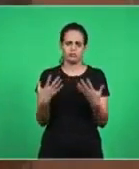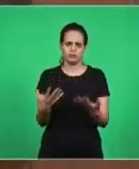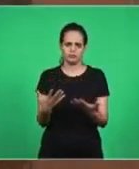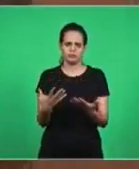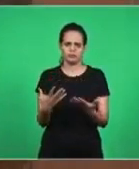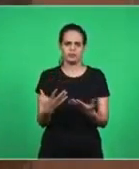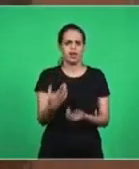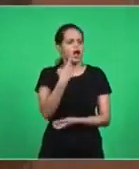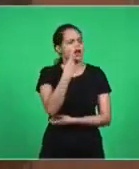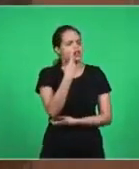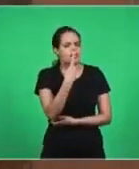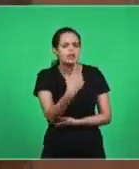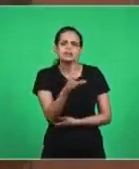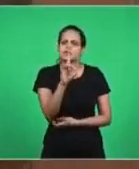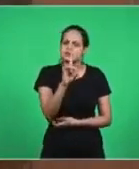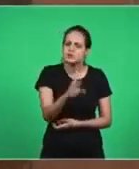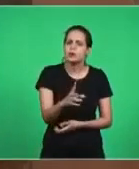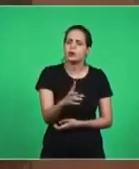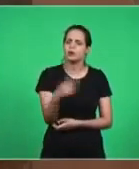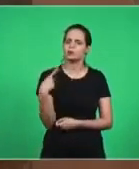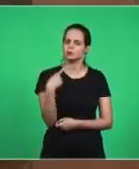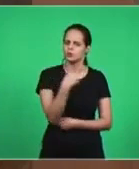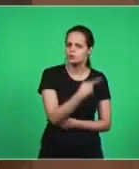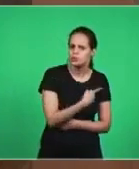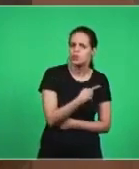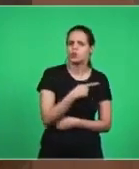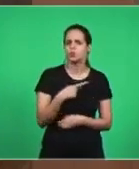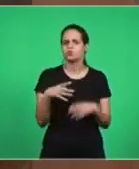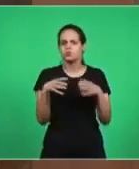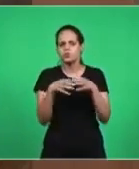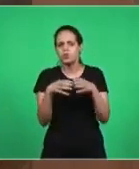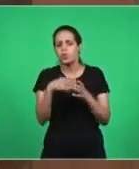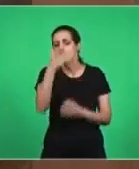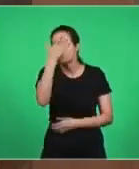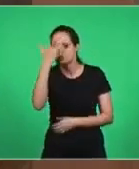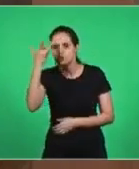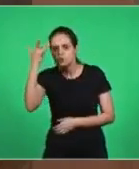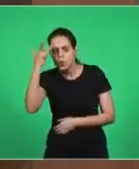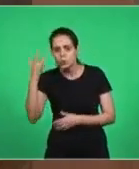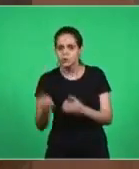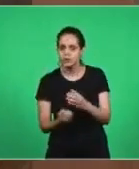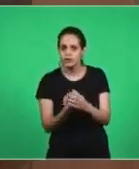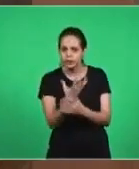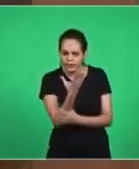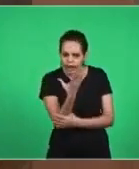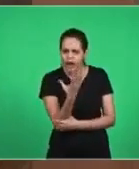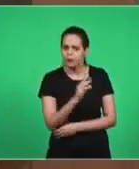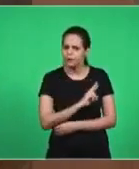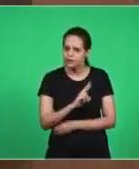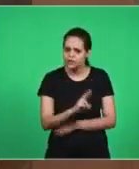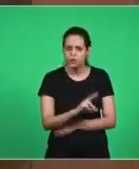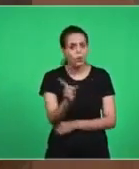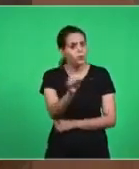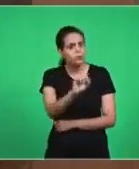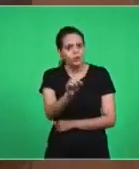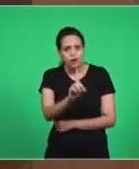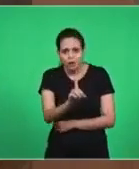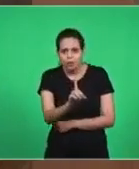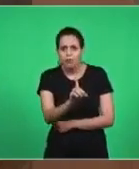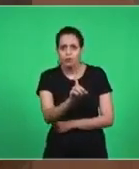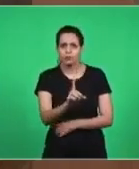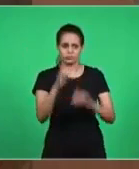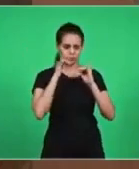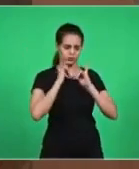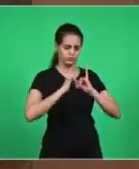which is not the selfish interest of the pastors or of a group of people that want to create a new religion.